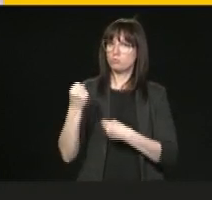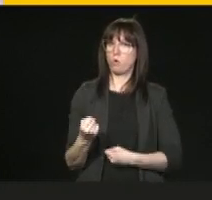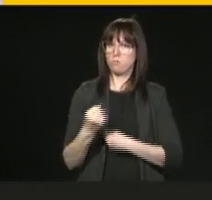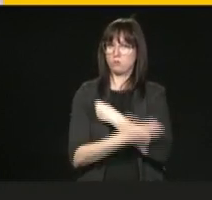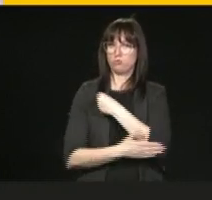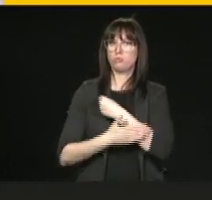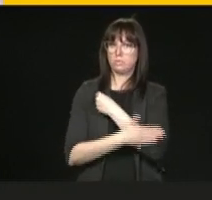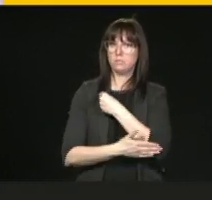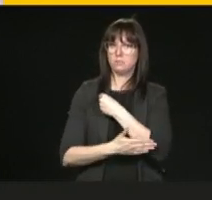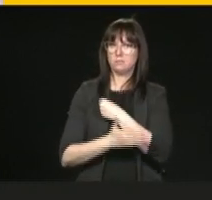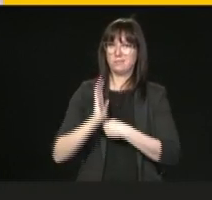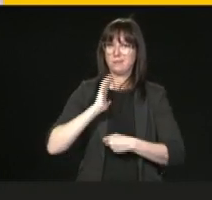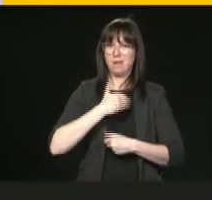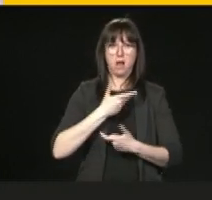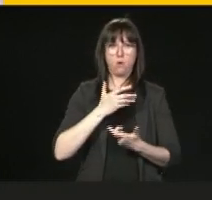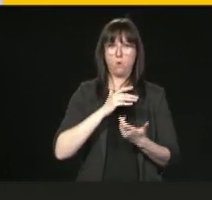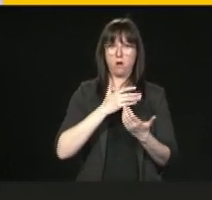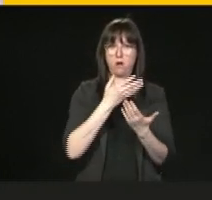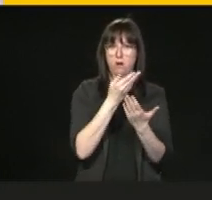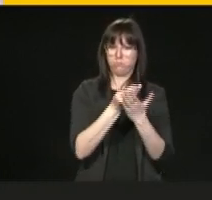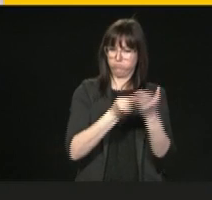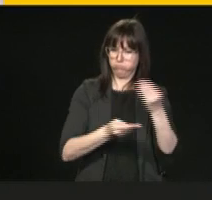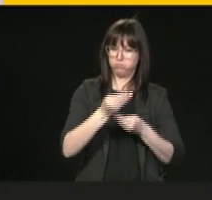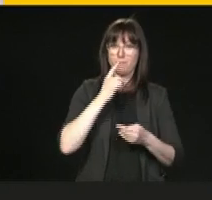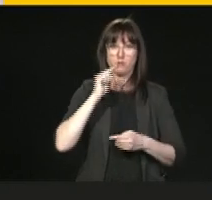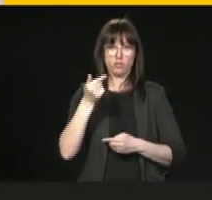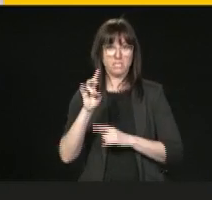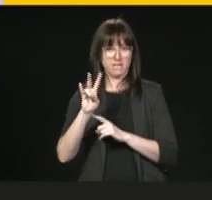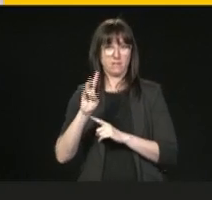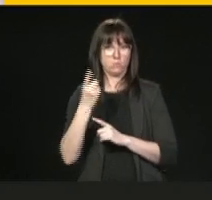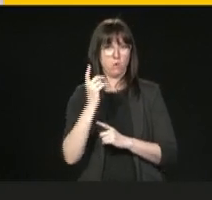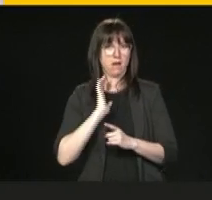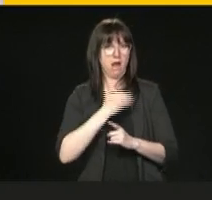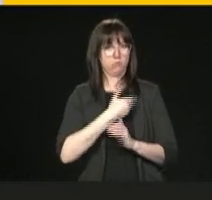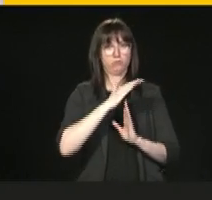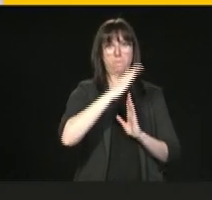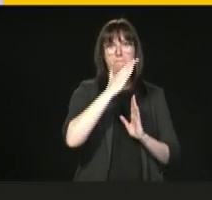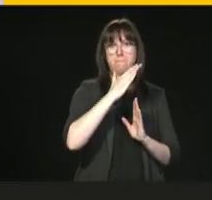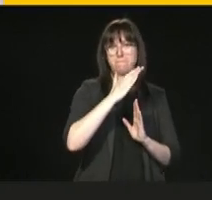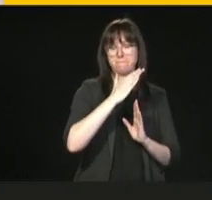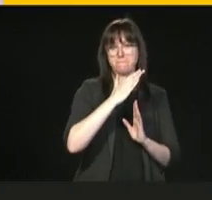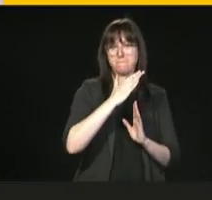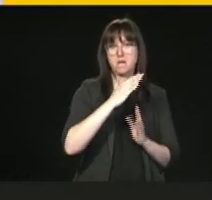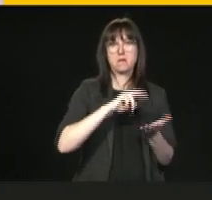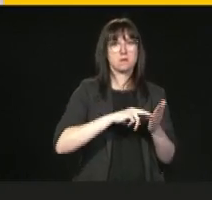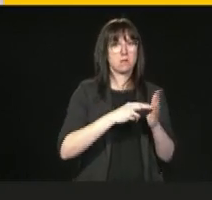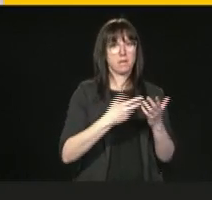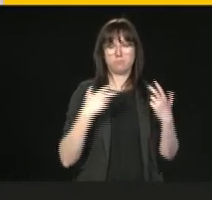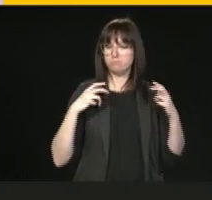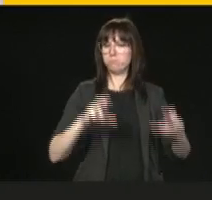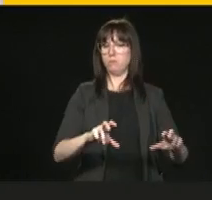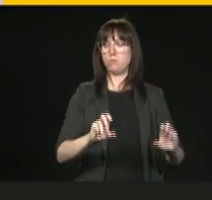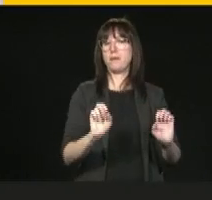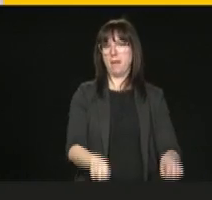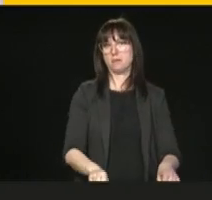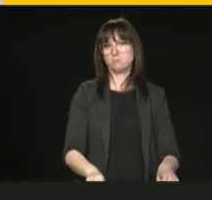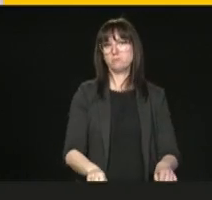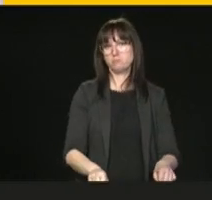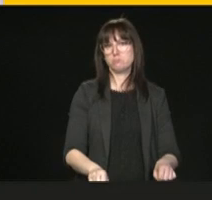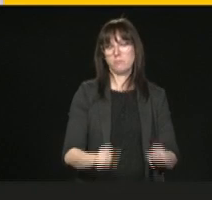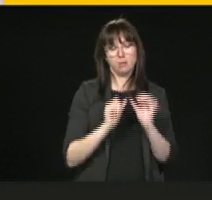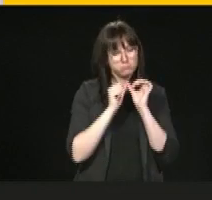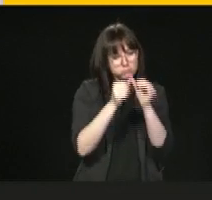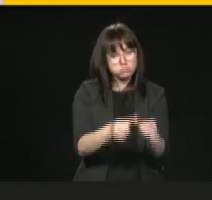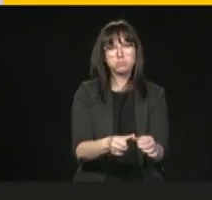have one of the best balance sheets in the G7, which allows us to make the investments we need to